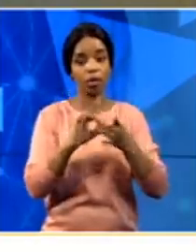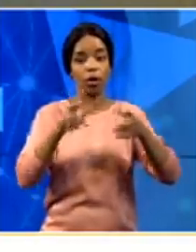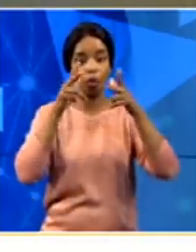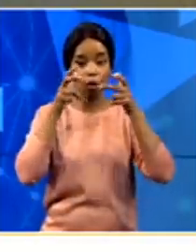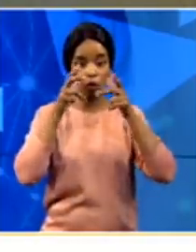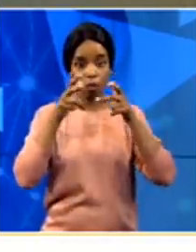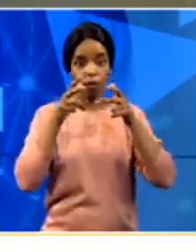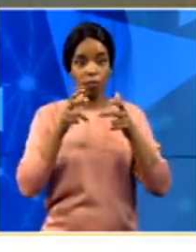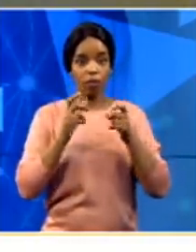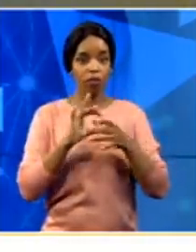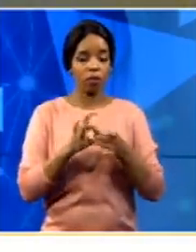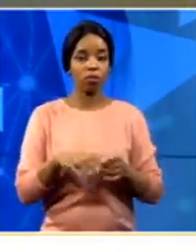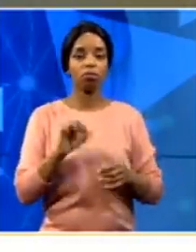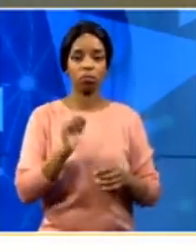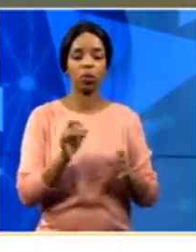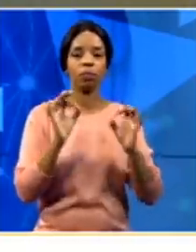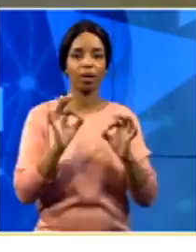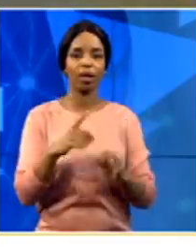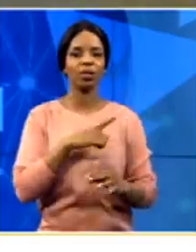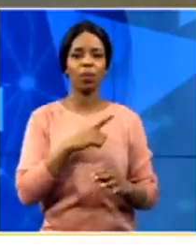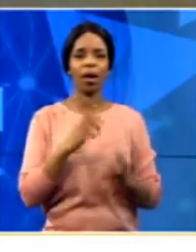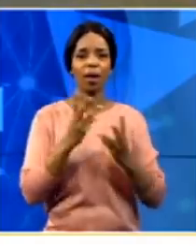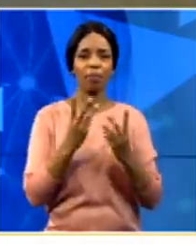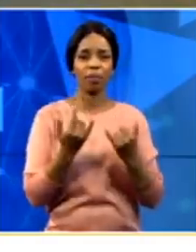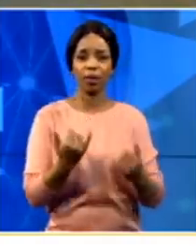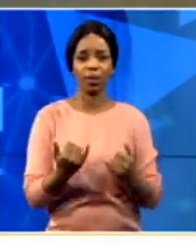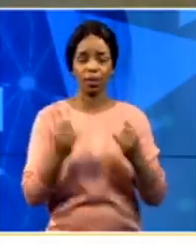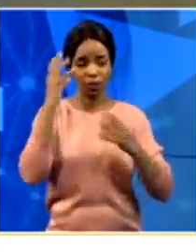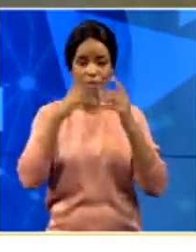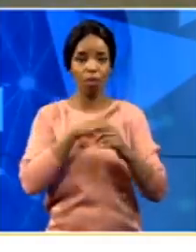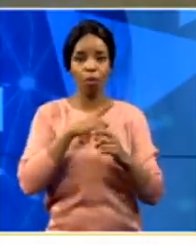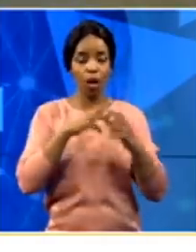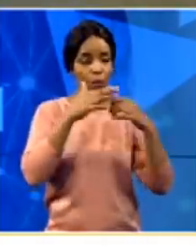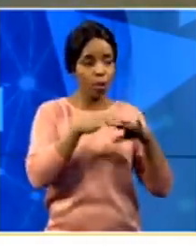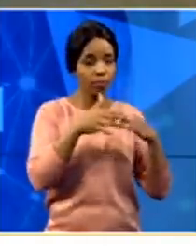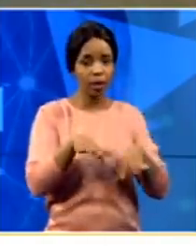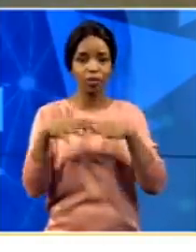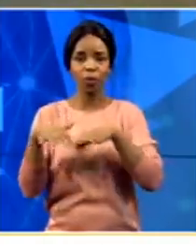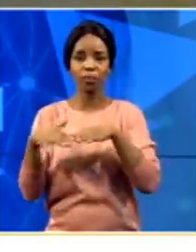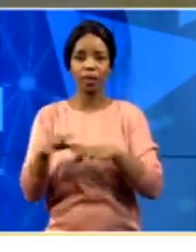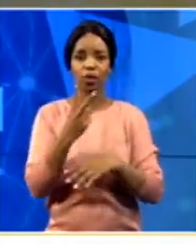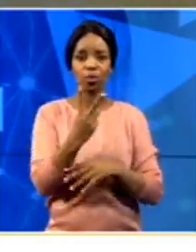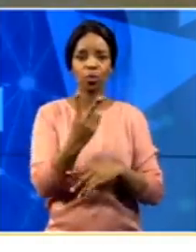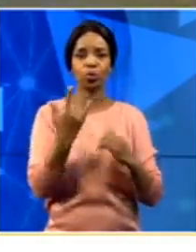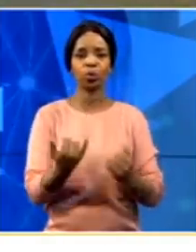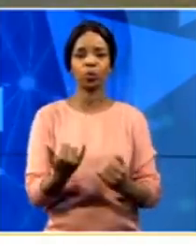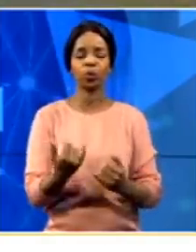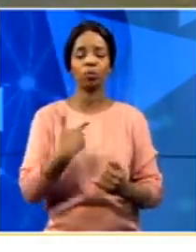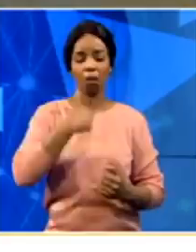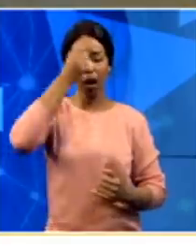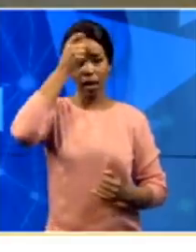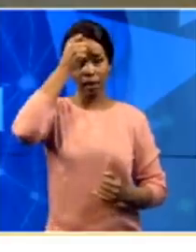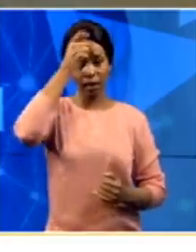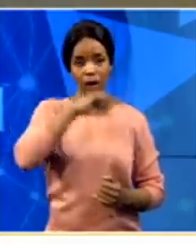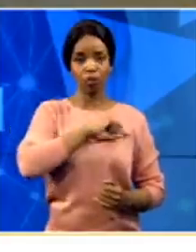cause even more confusion for people, because now they go to this site and then they got to go to another site. And I understand this is like, it's almost like